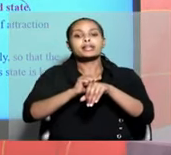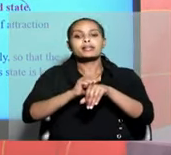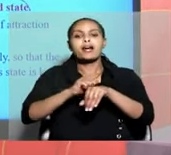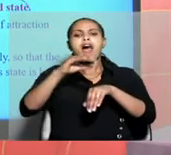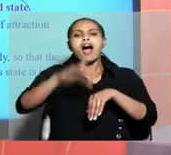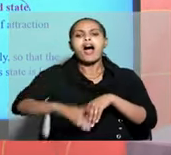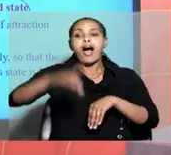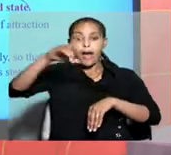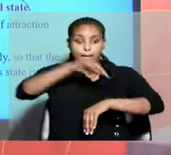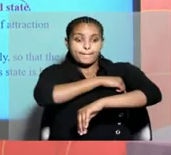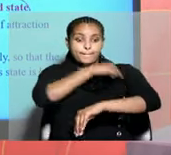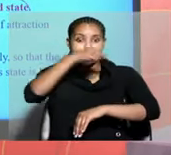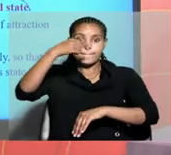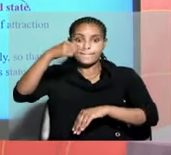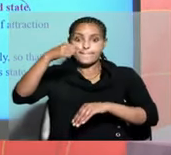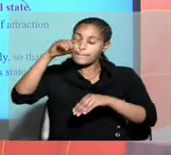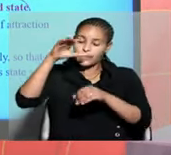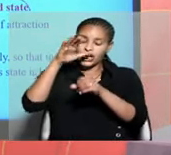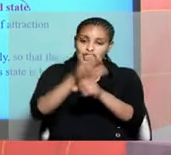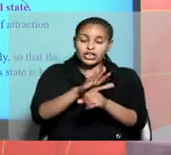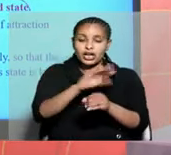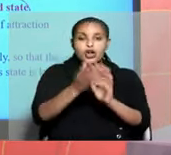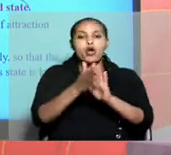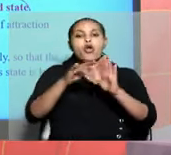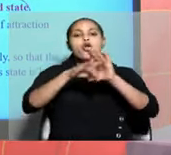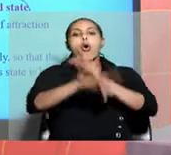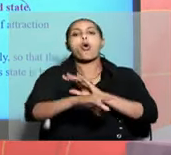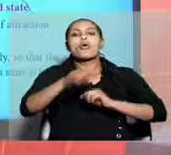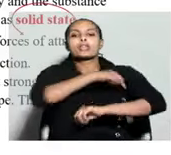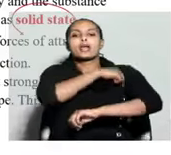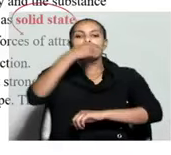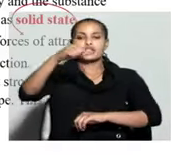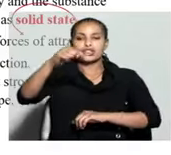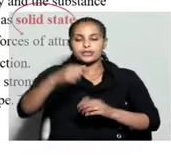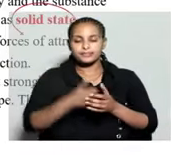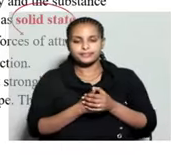at high pressure and low temperature.